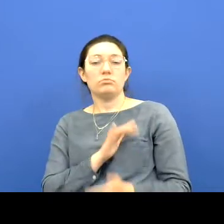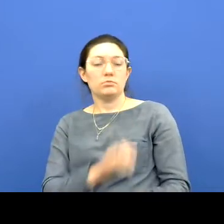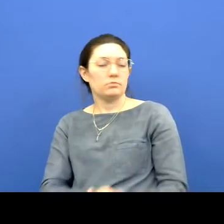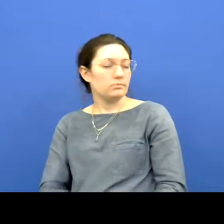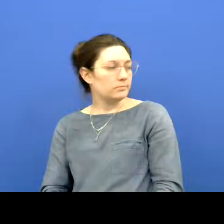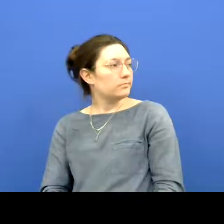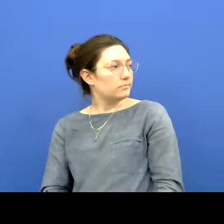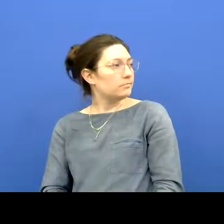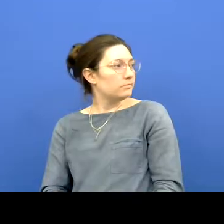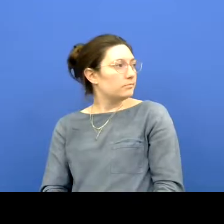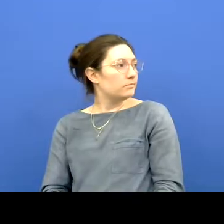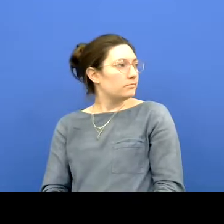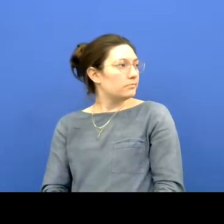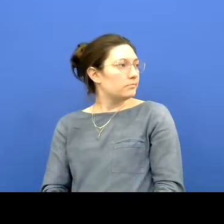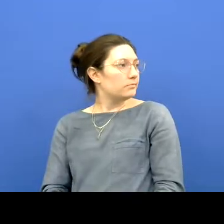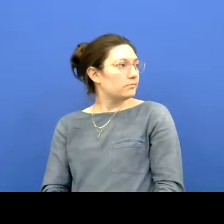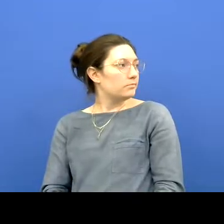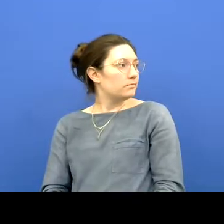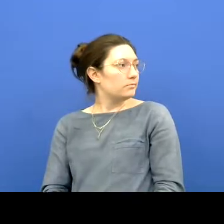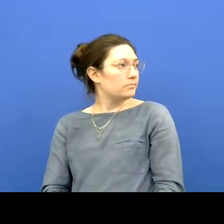event.